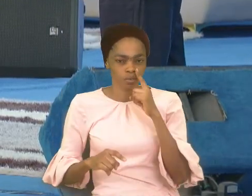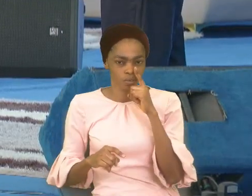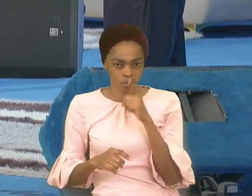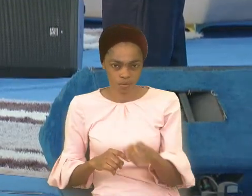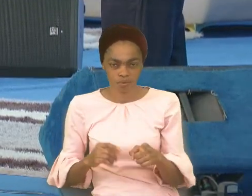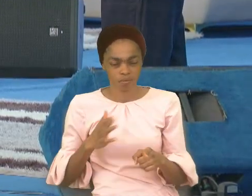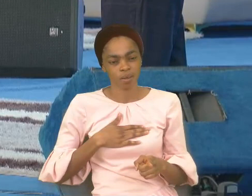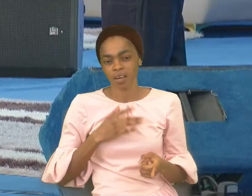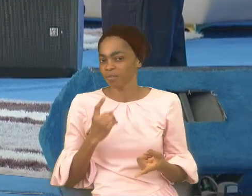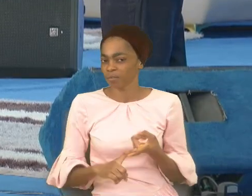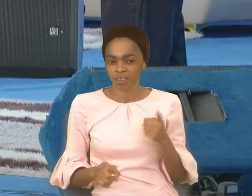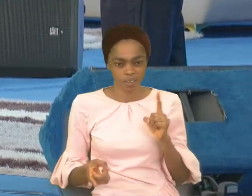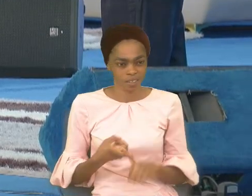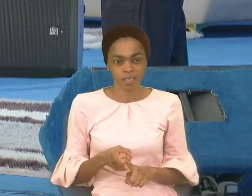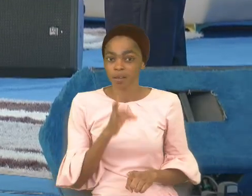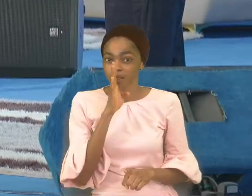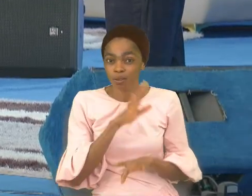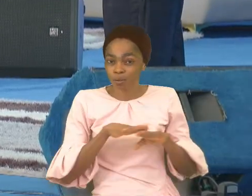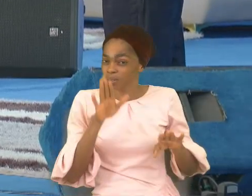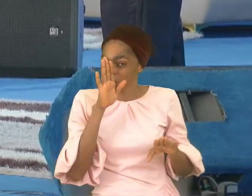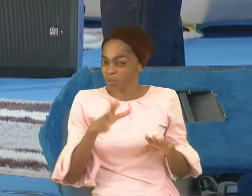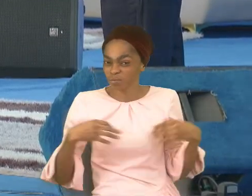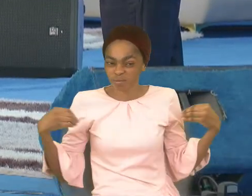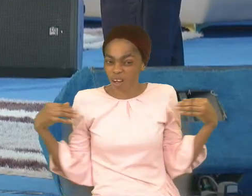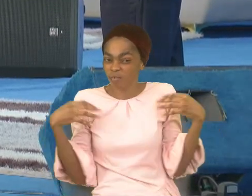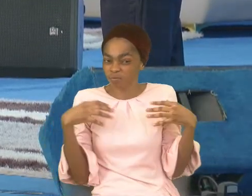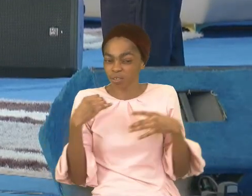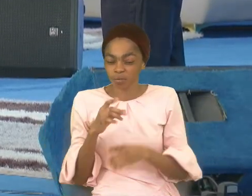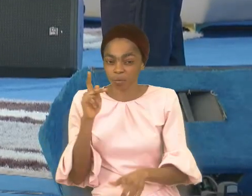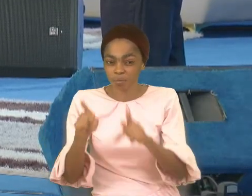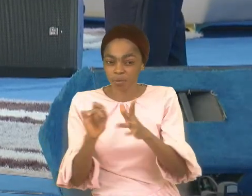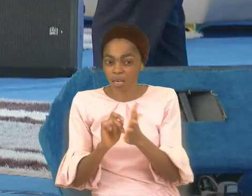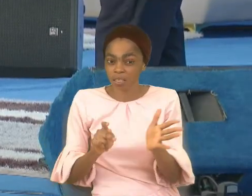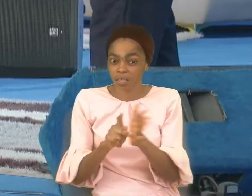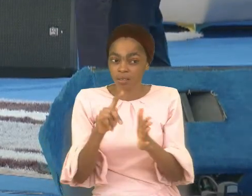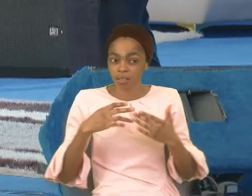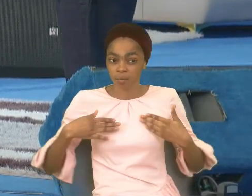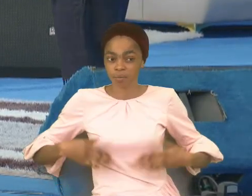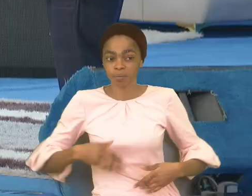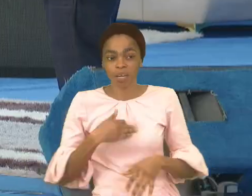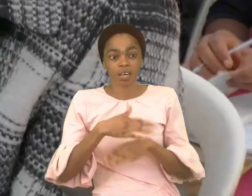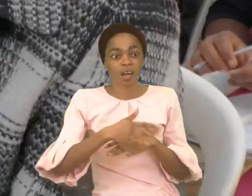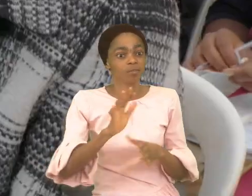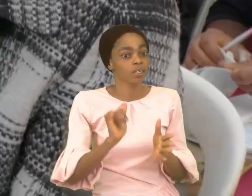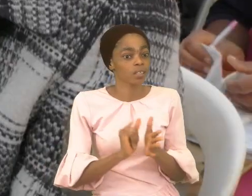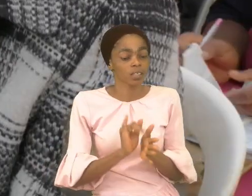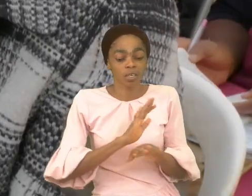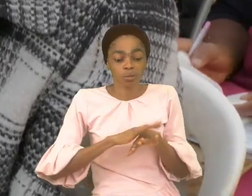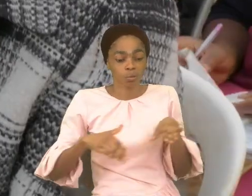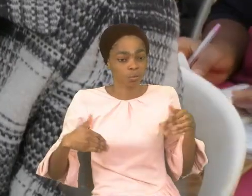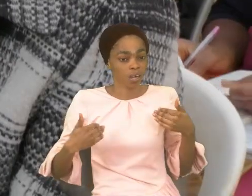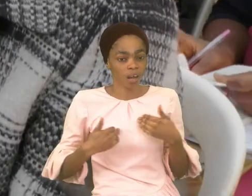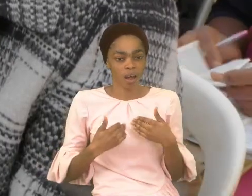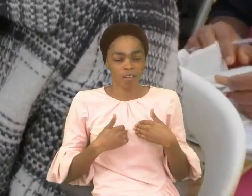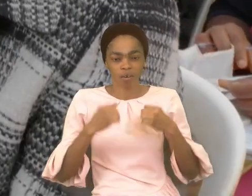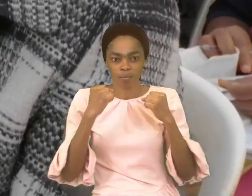kill the body, and after that have no more than they can do. In verse 5,